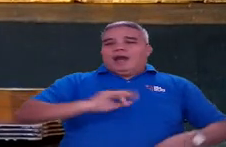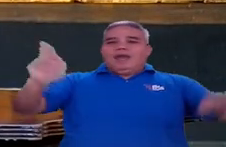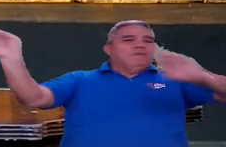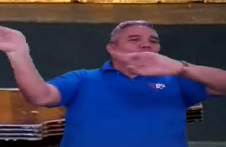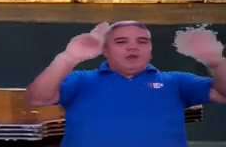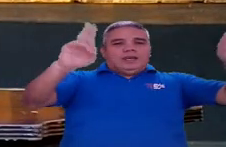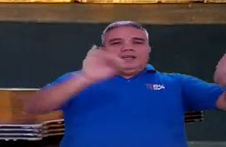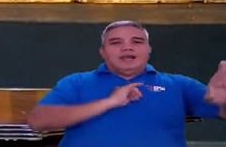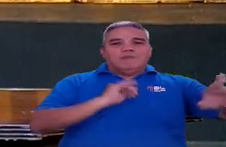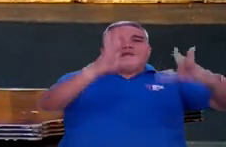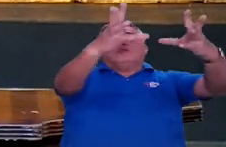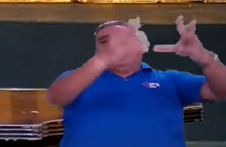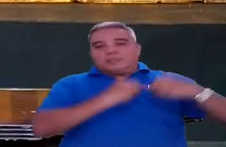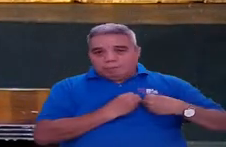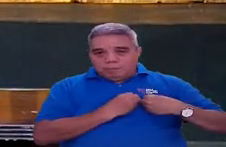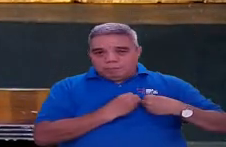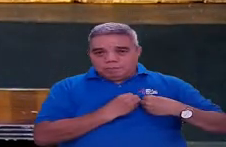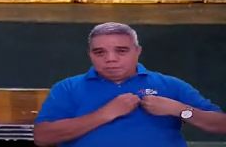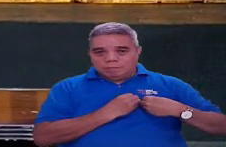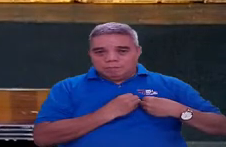ready. Amen.